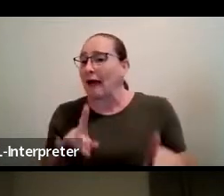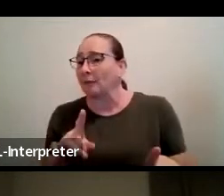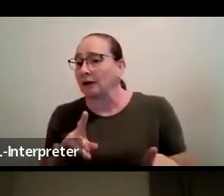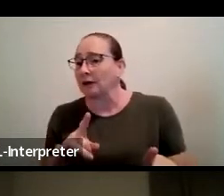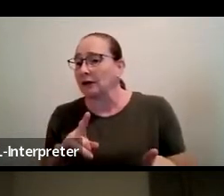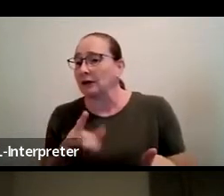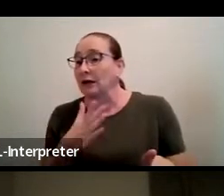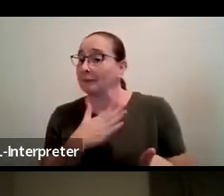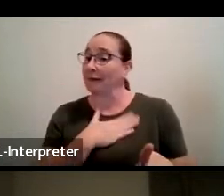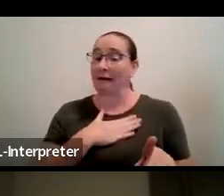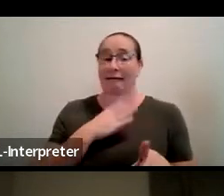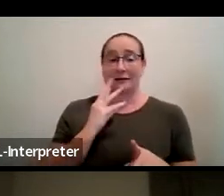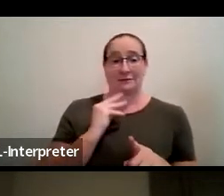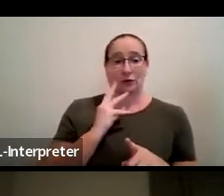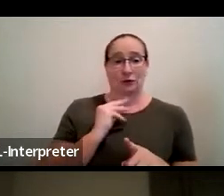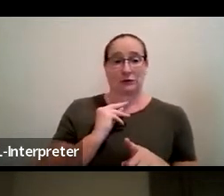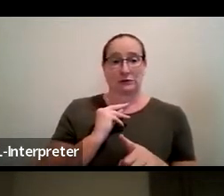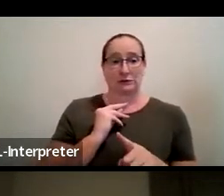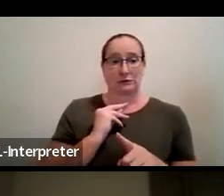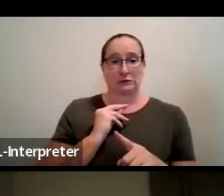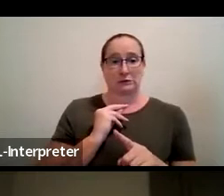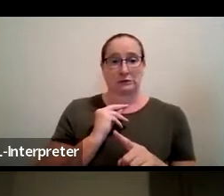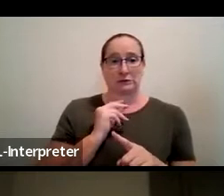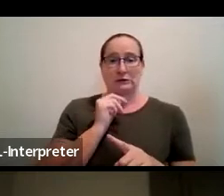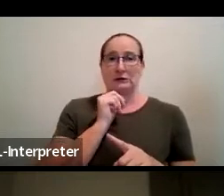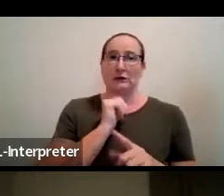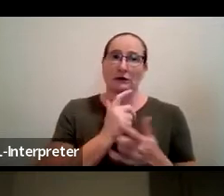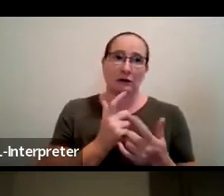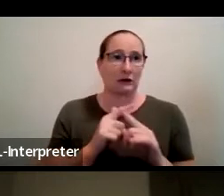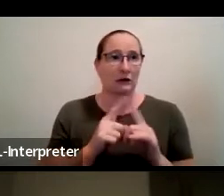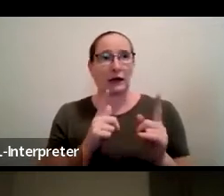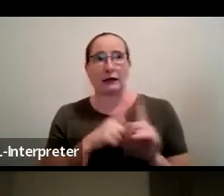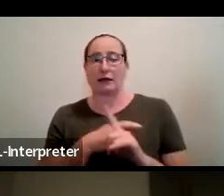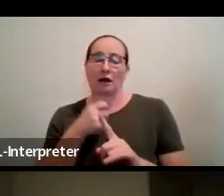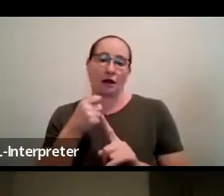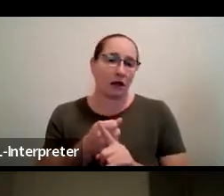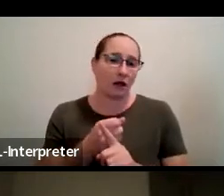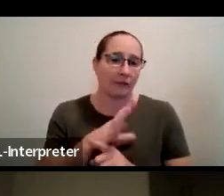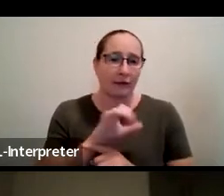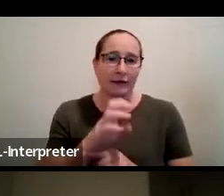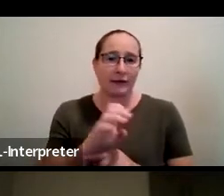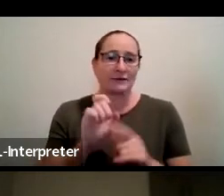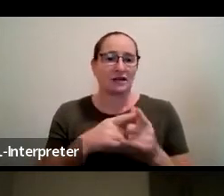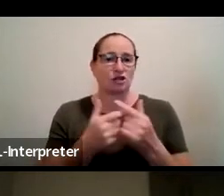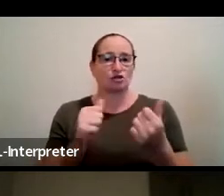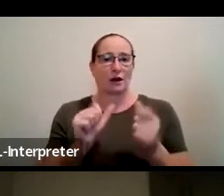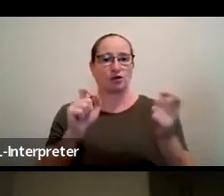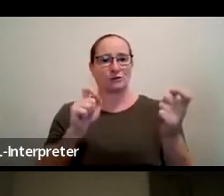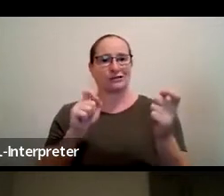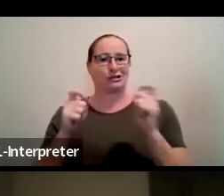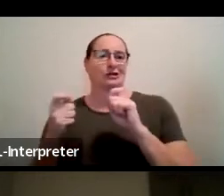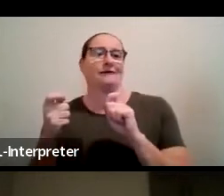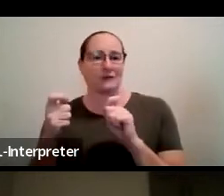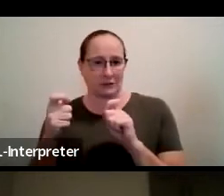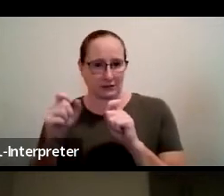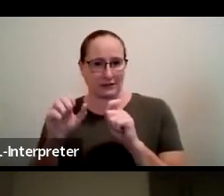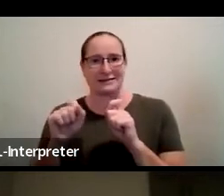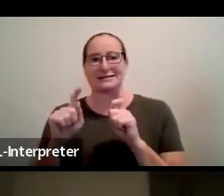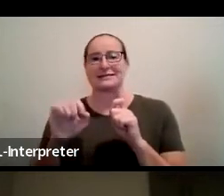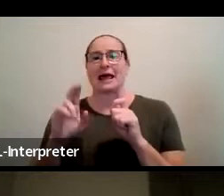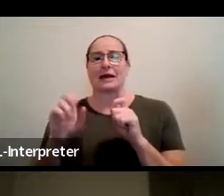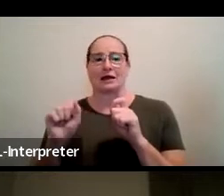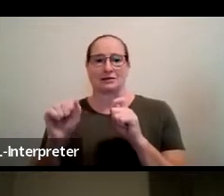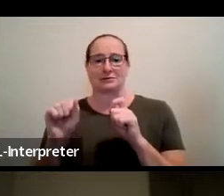in my experience, rarely the case, and especially rarely the case when you're talking about something that's trying to shift the status quo. The status quo has